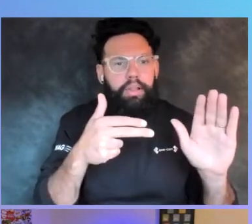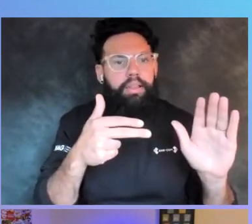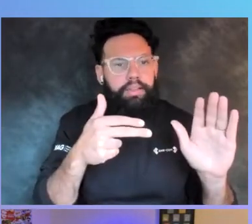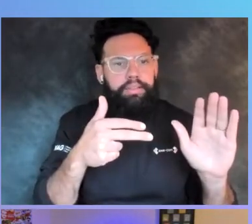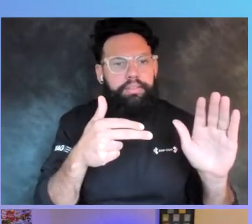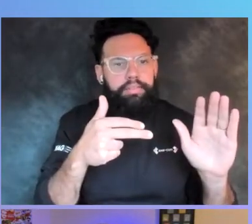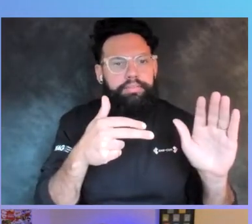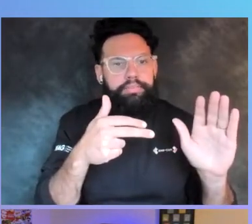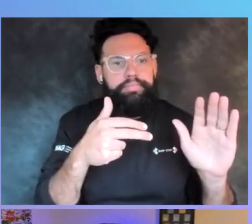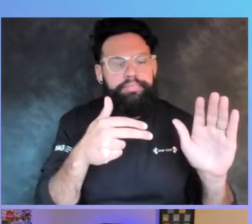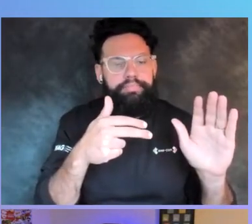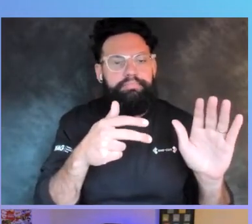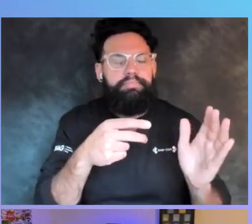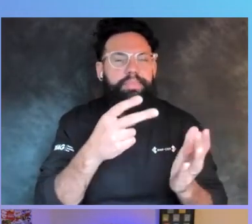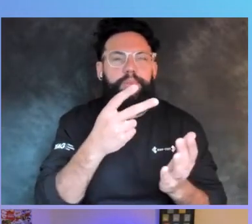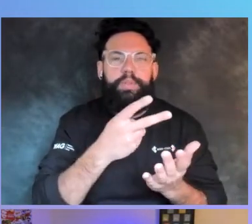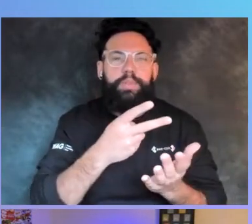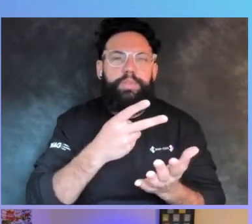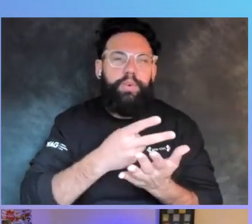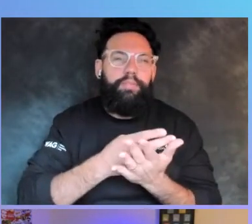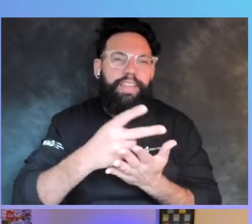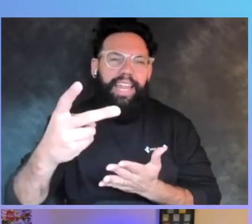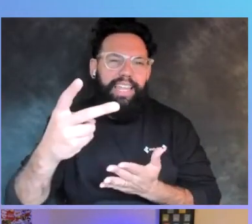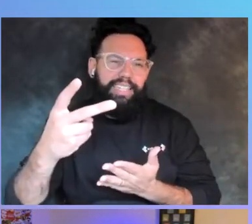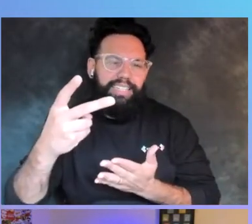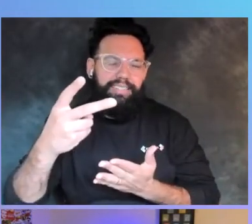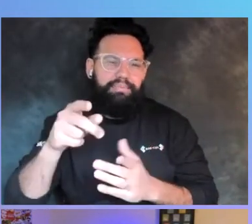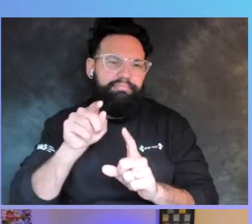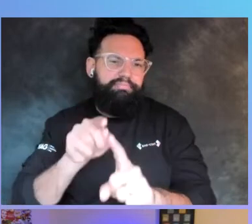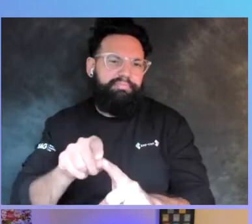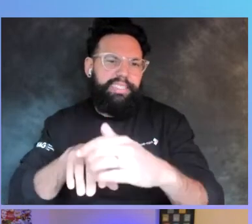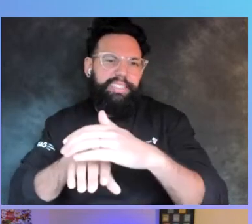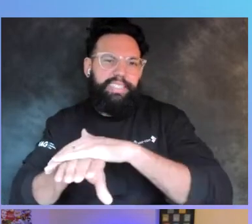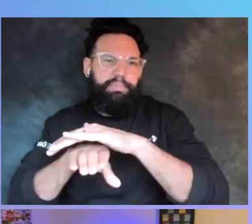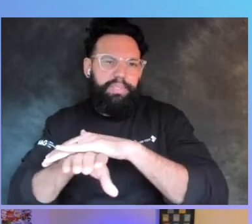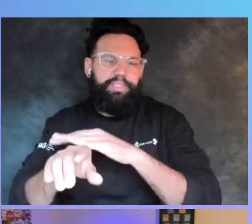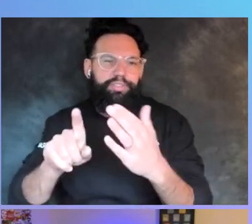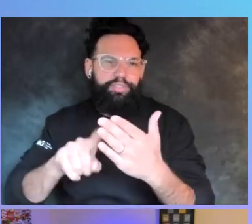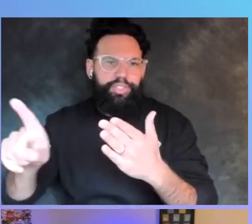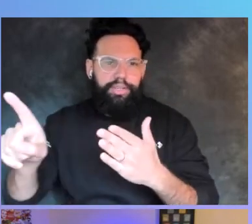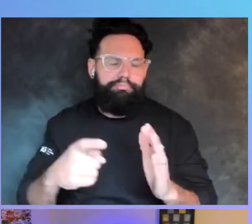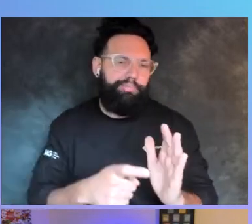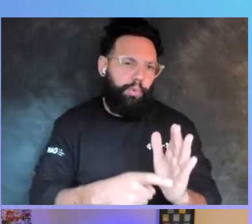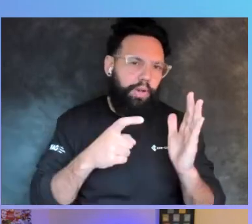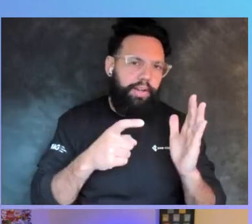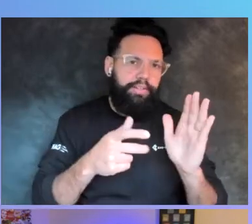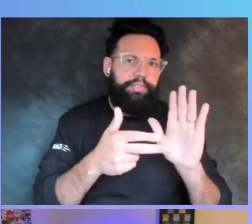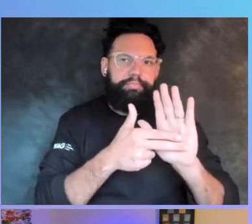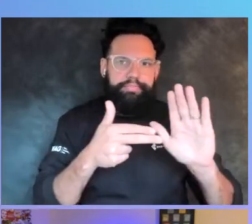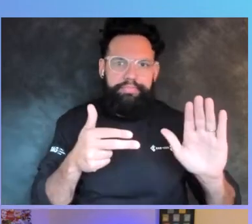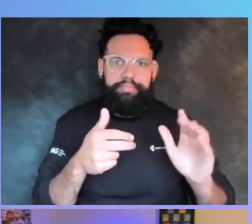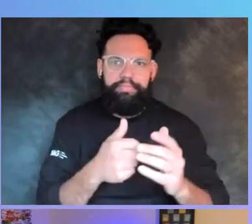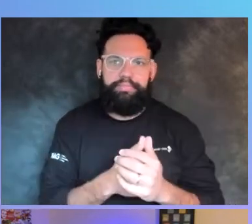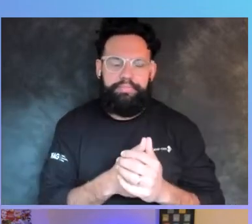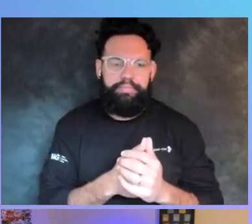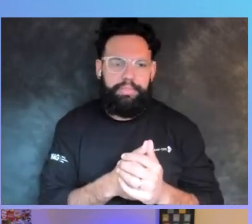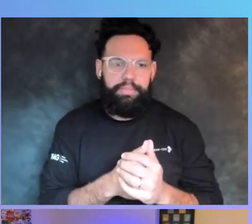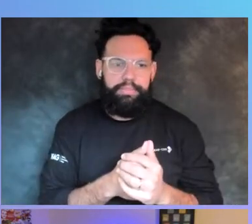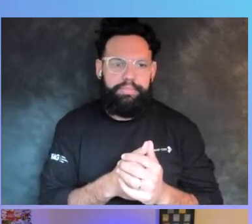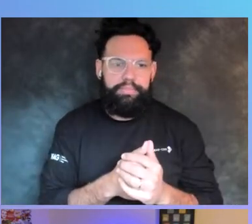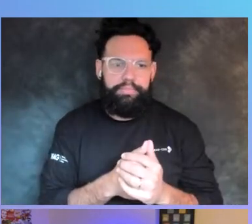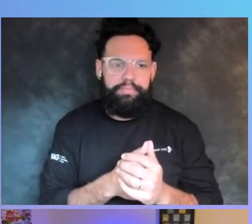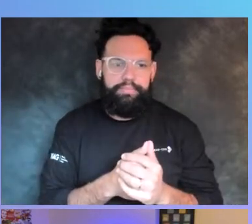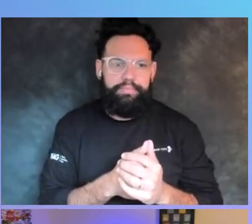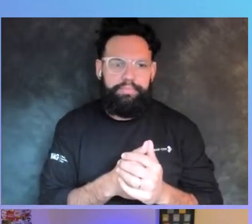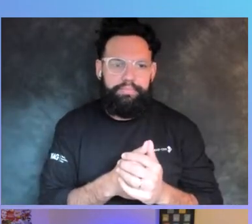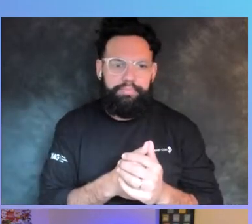an accessibility check here. So what are you? Well, some of the things that it has going